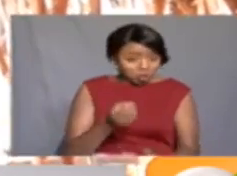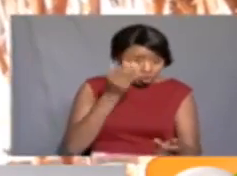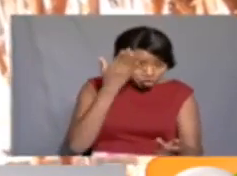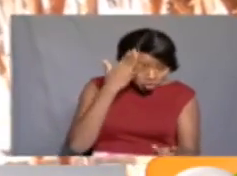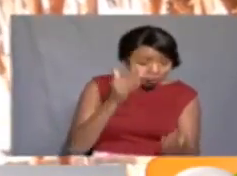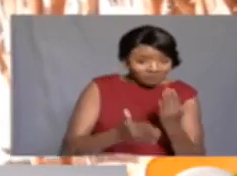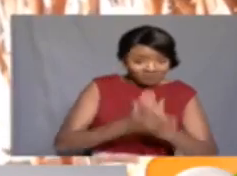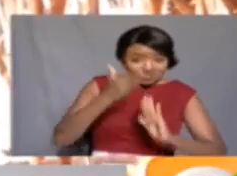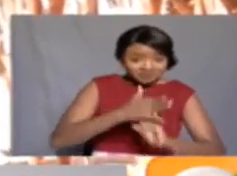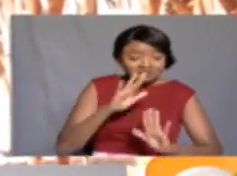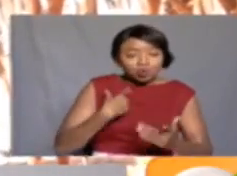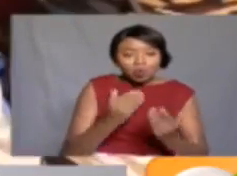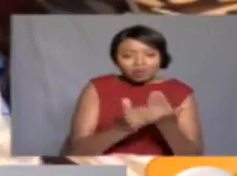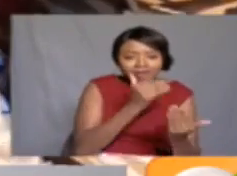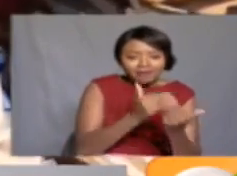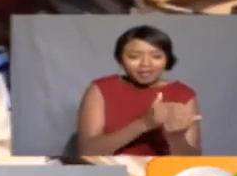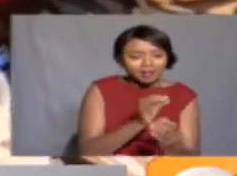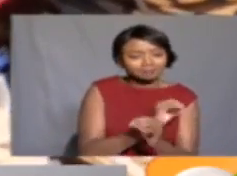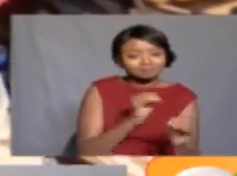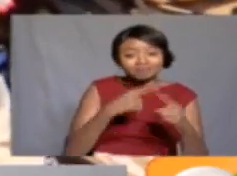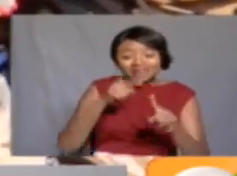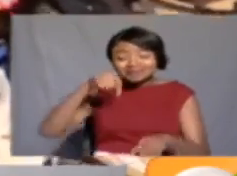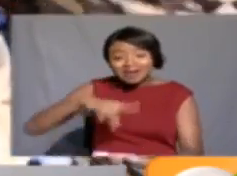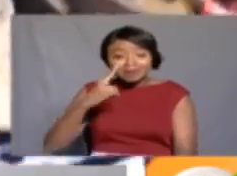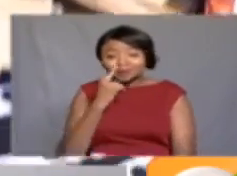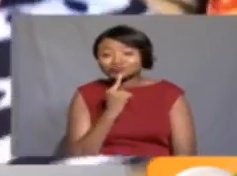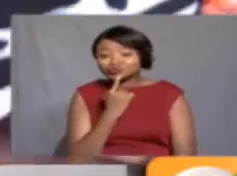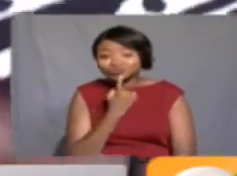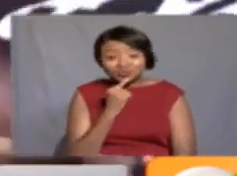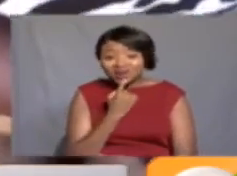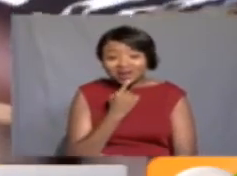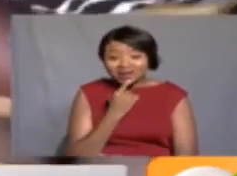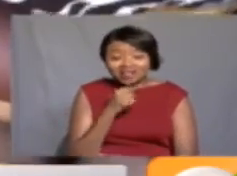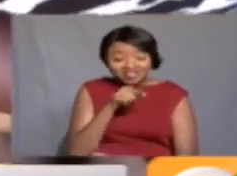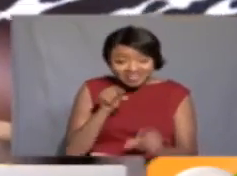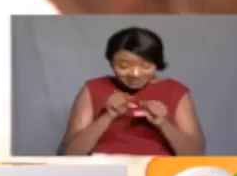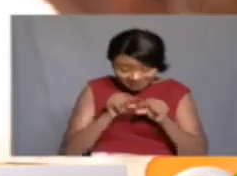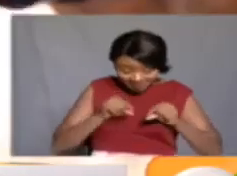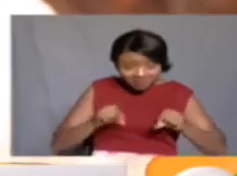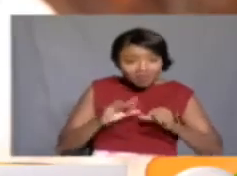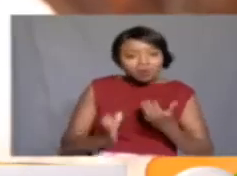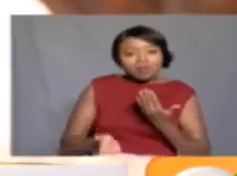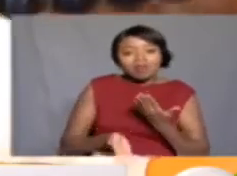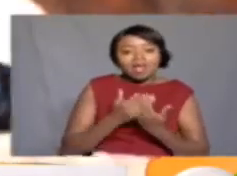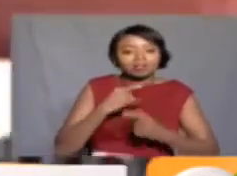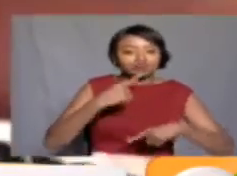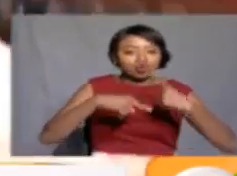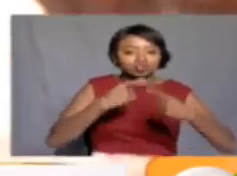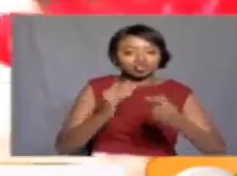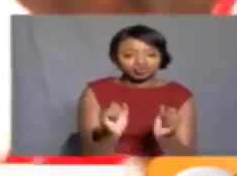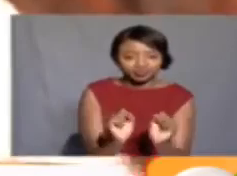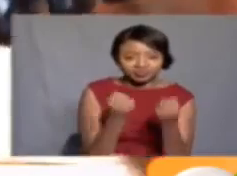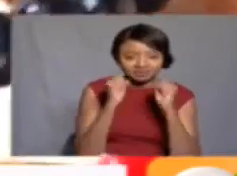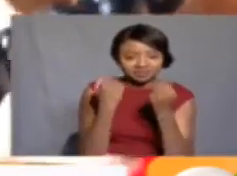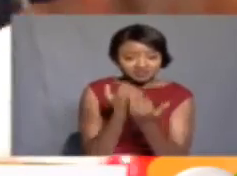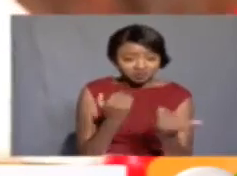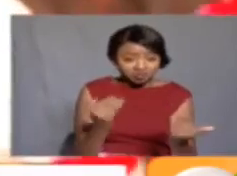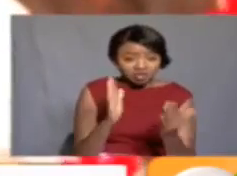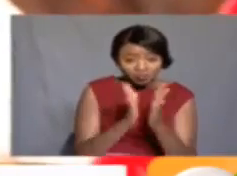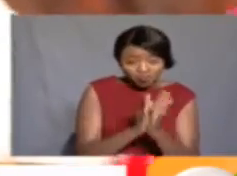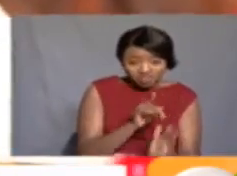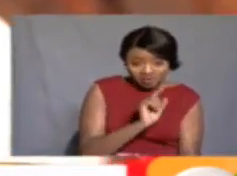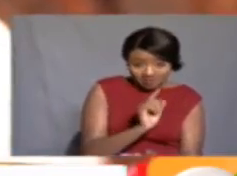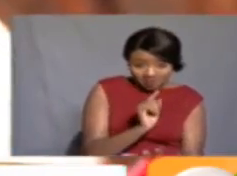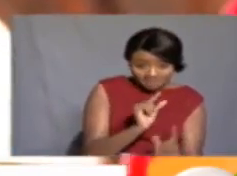and treatment. But here in Loima, Turkana, the Ngakoromwa will continue to help saving children with each bead for each